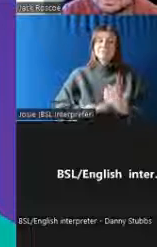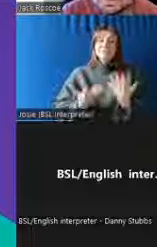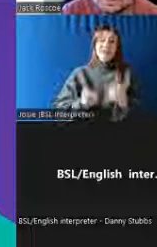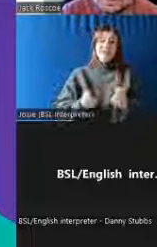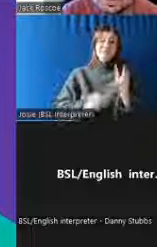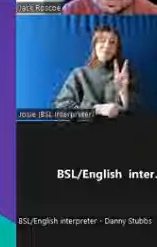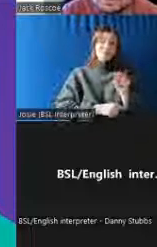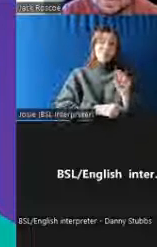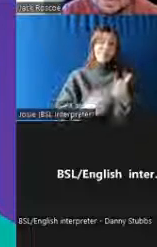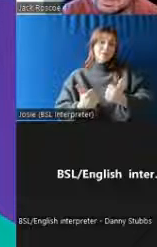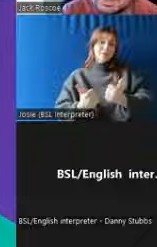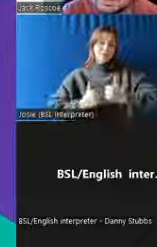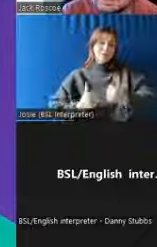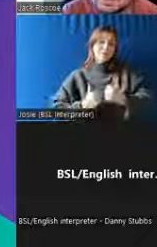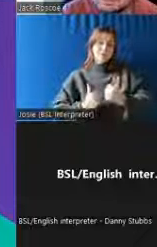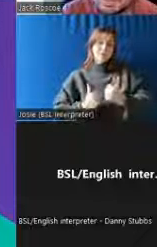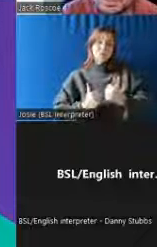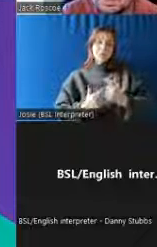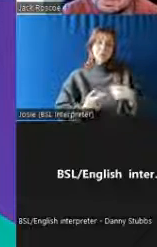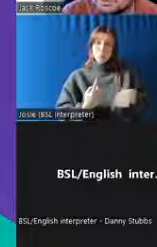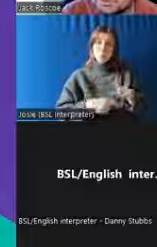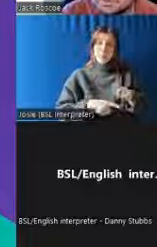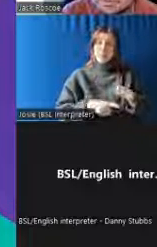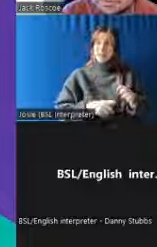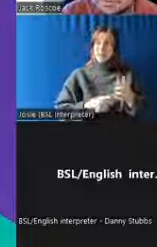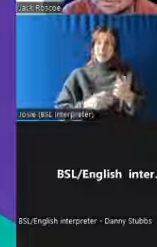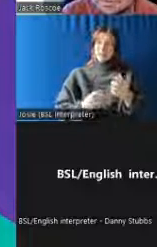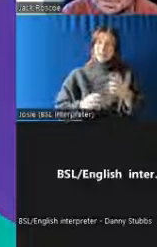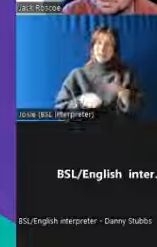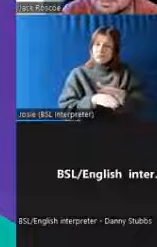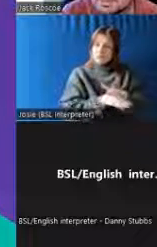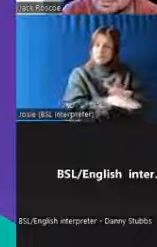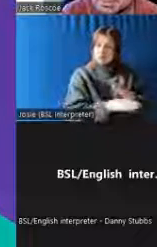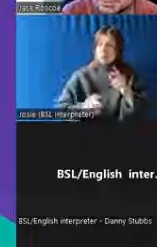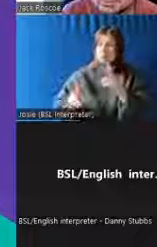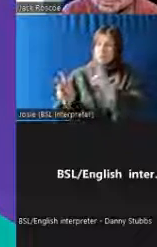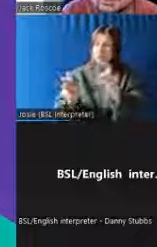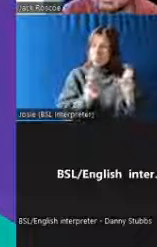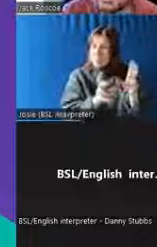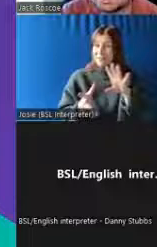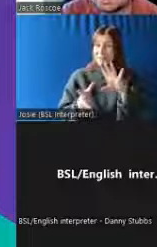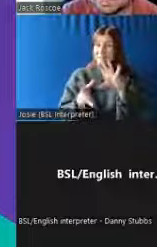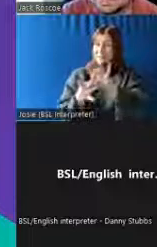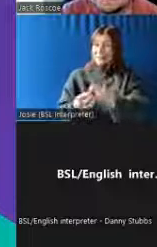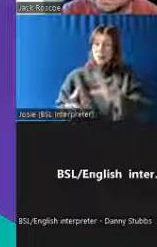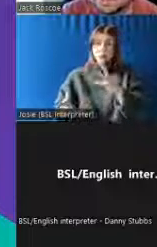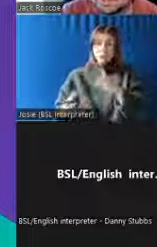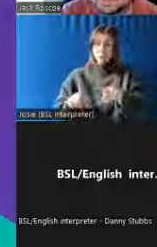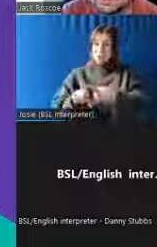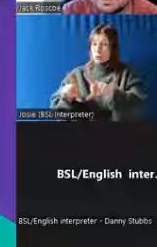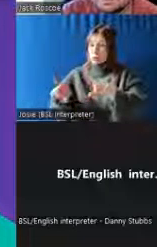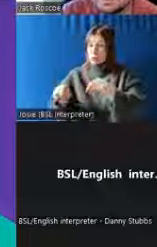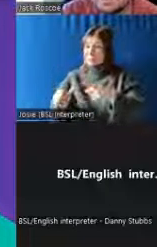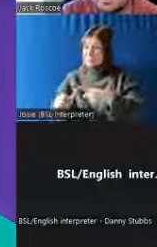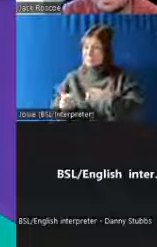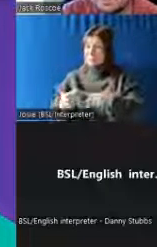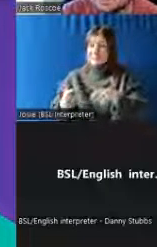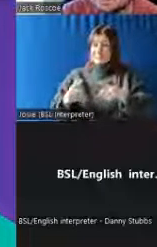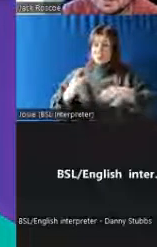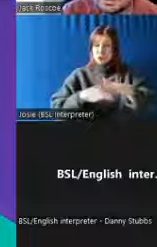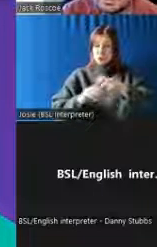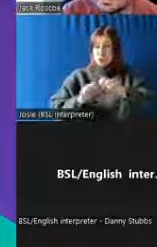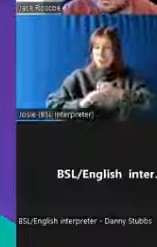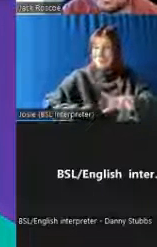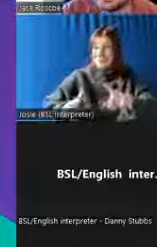do with digital, marketing, websites, audiences, ticketing and box office, social media and video content, and